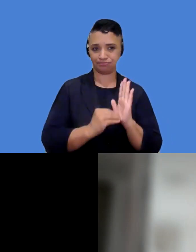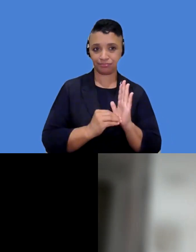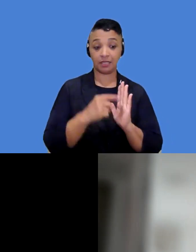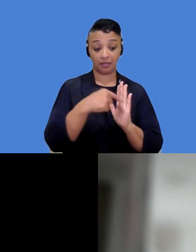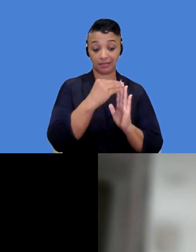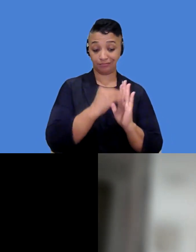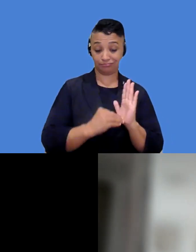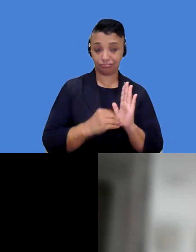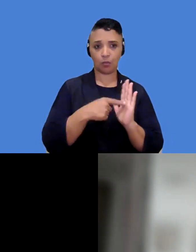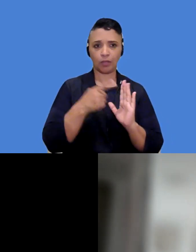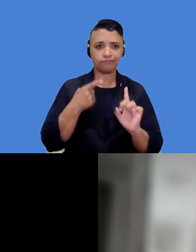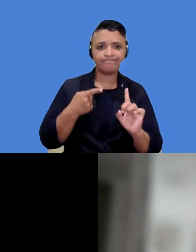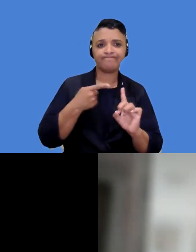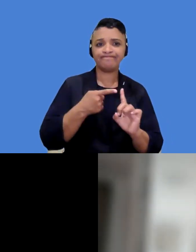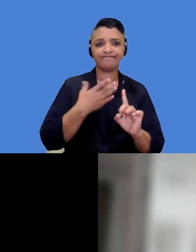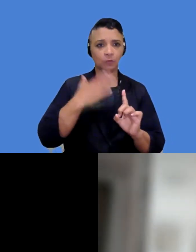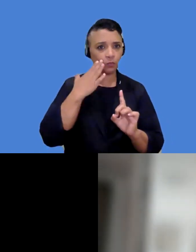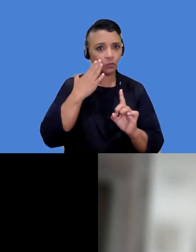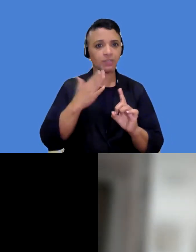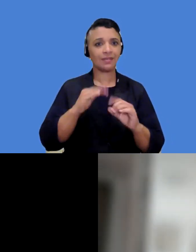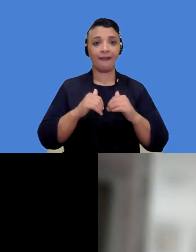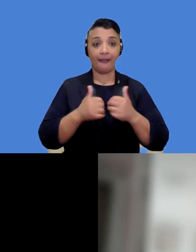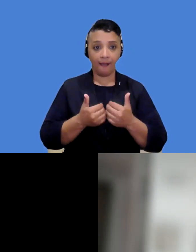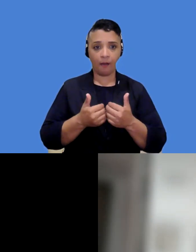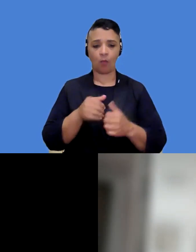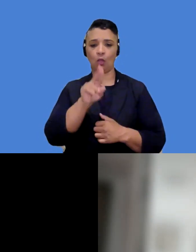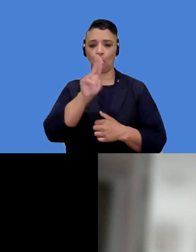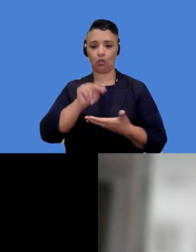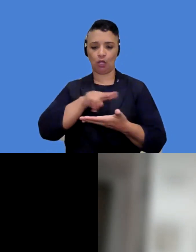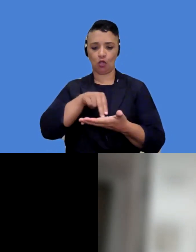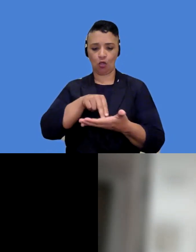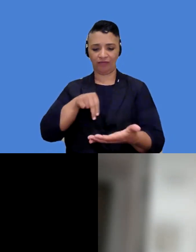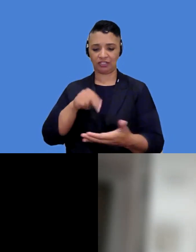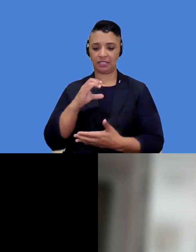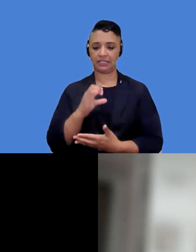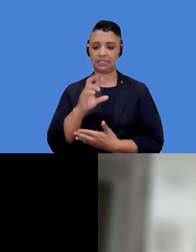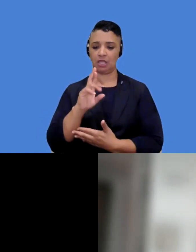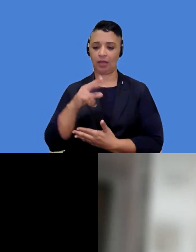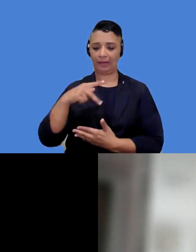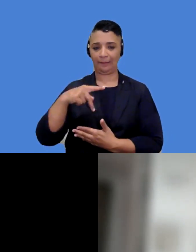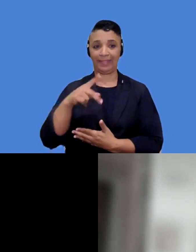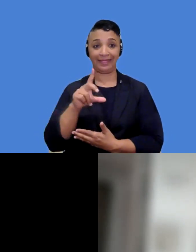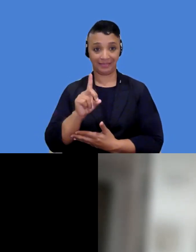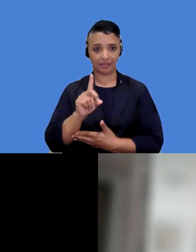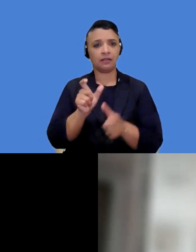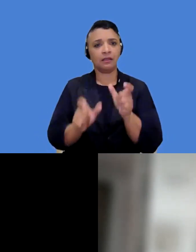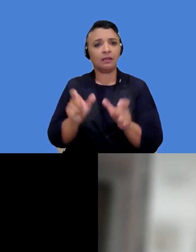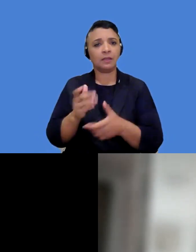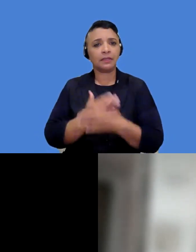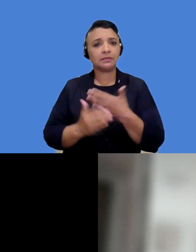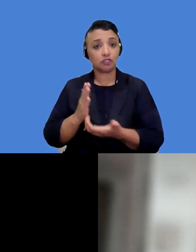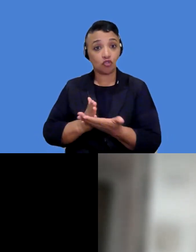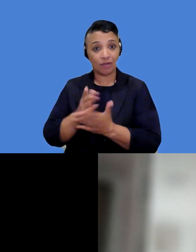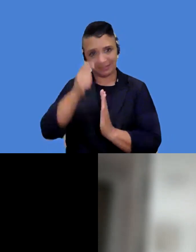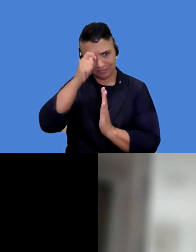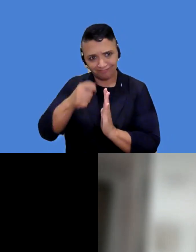ensuring the implementation of the UN Convention on the Rights of Persons with Disabilities, with a